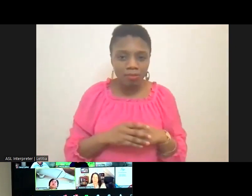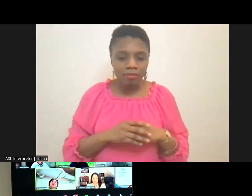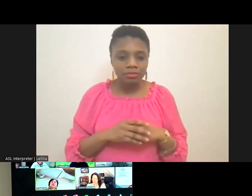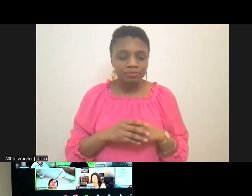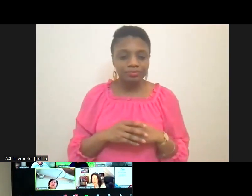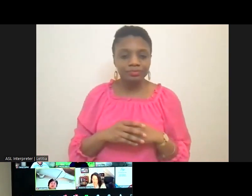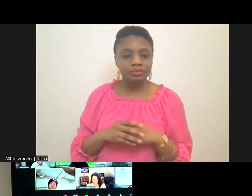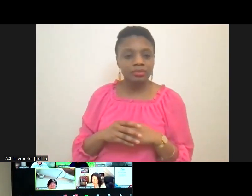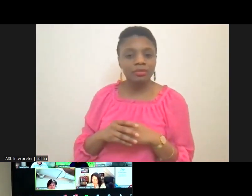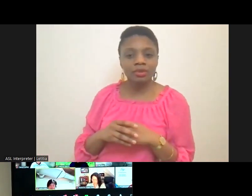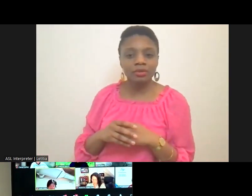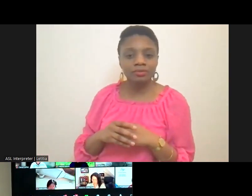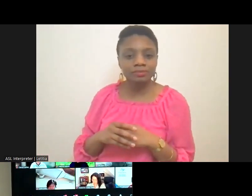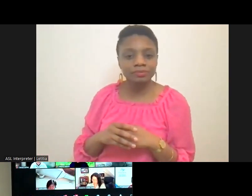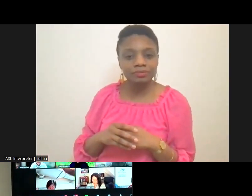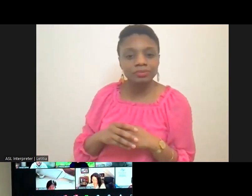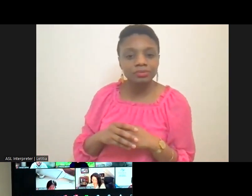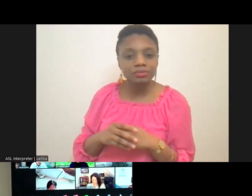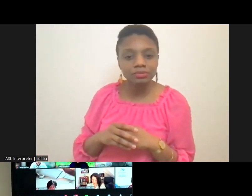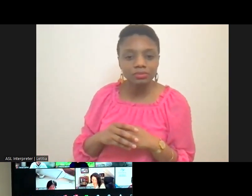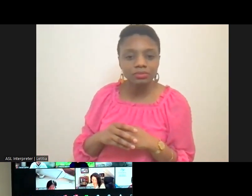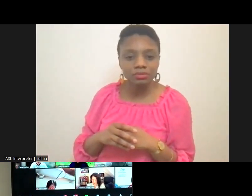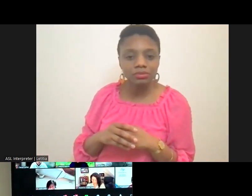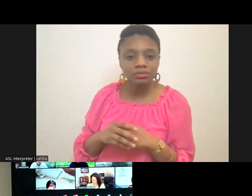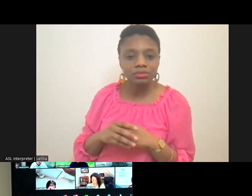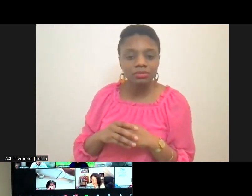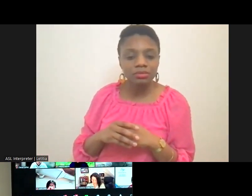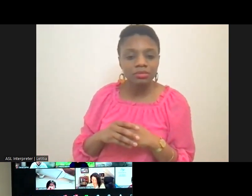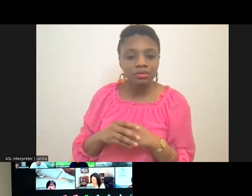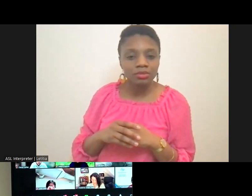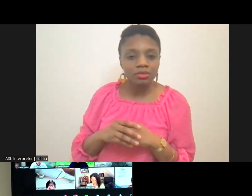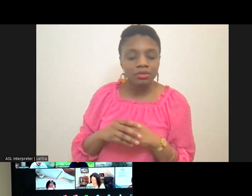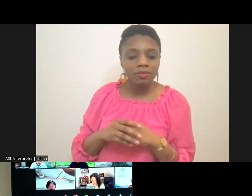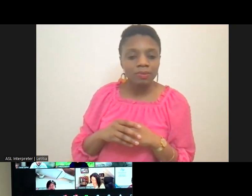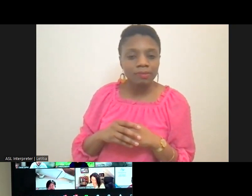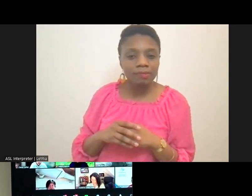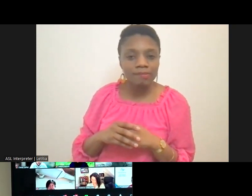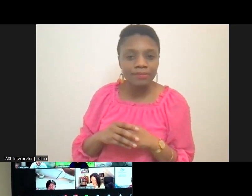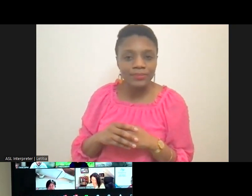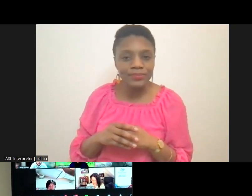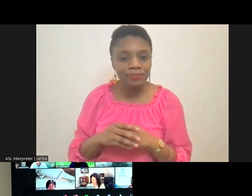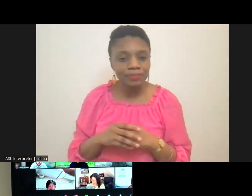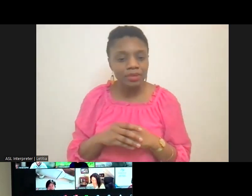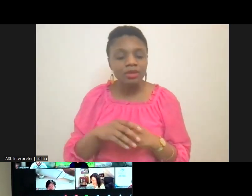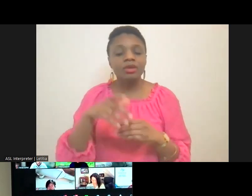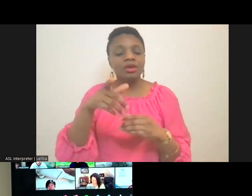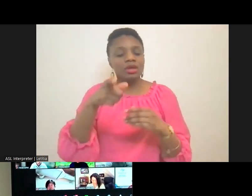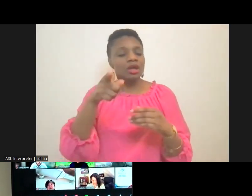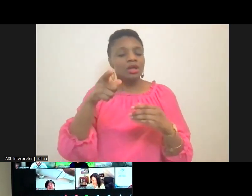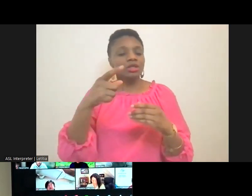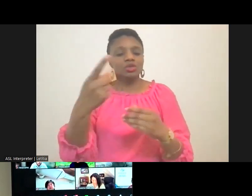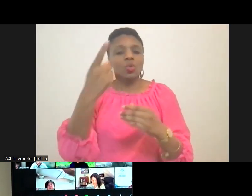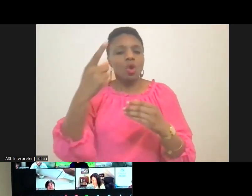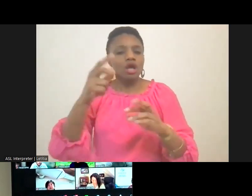processes. And also just in the interest of not recreating the wheel, there is a report that was